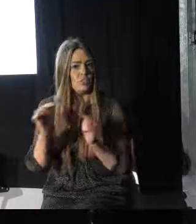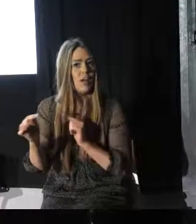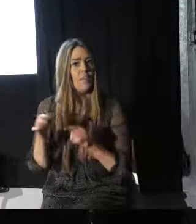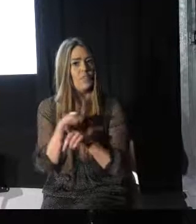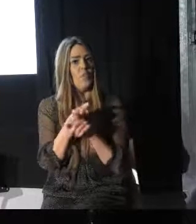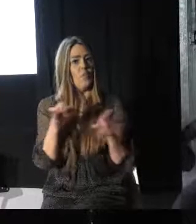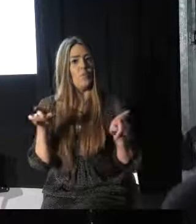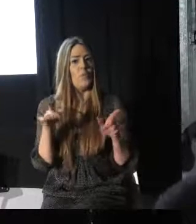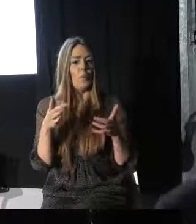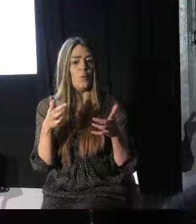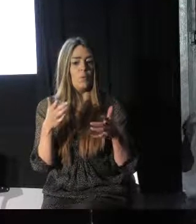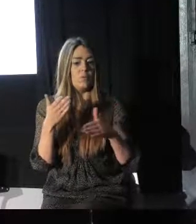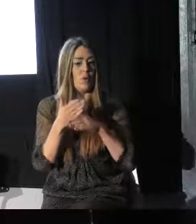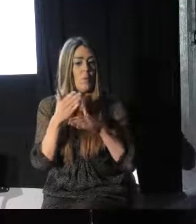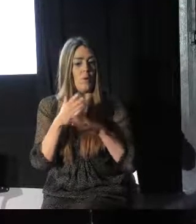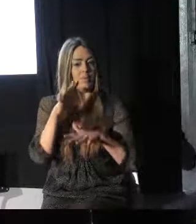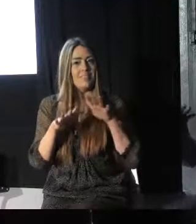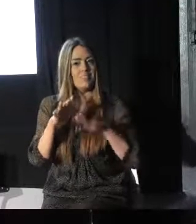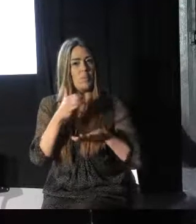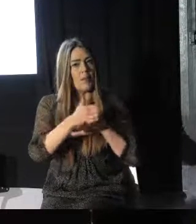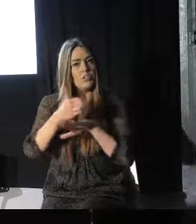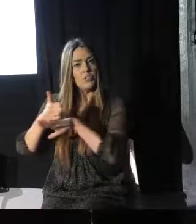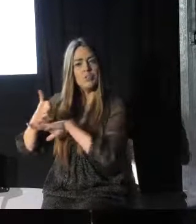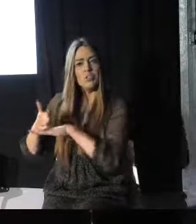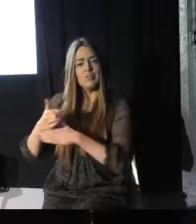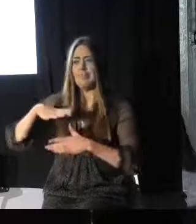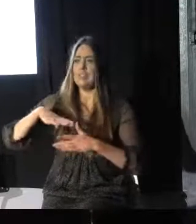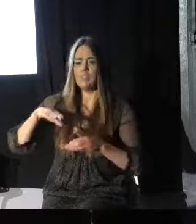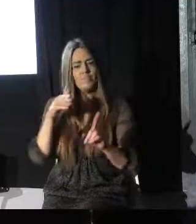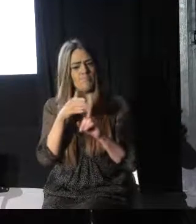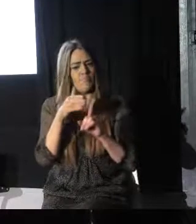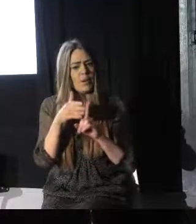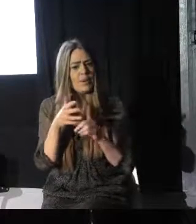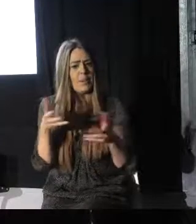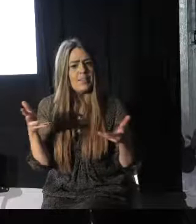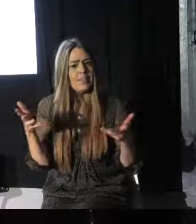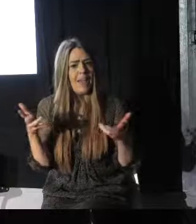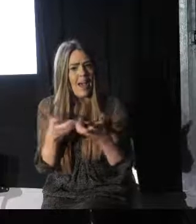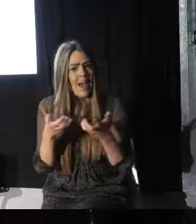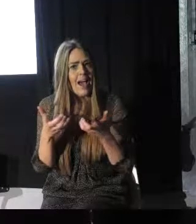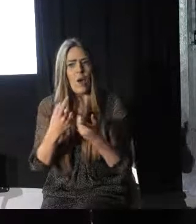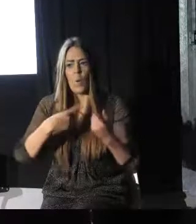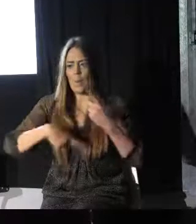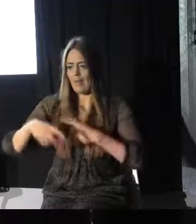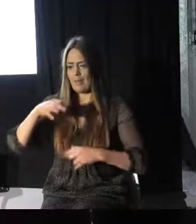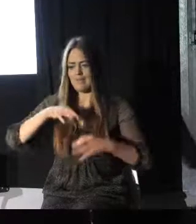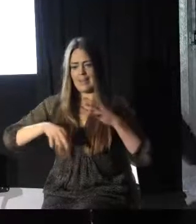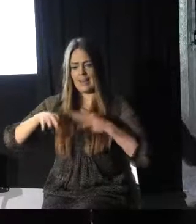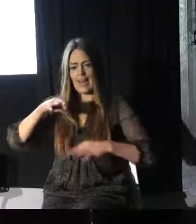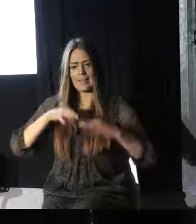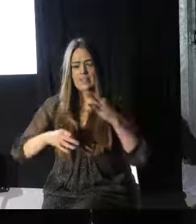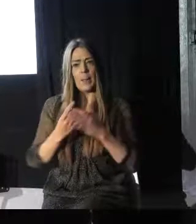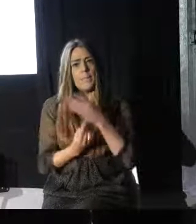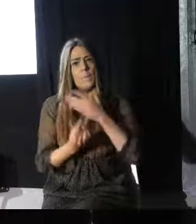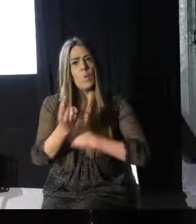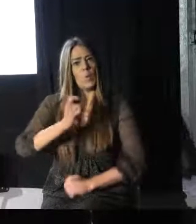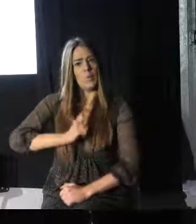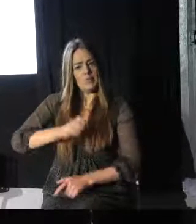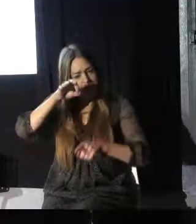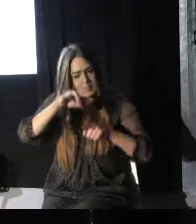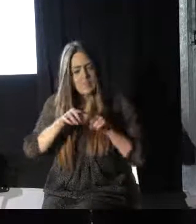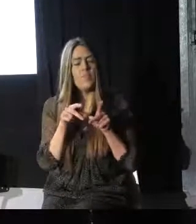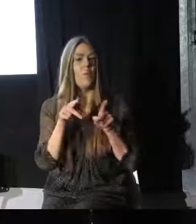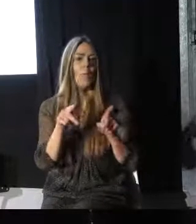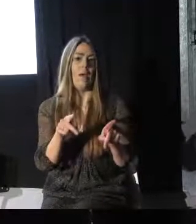that work in cultural institutions like this, is to recognise how we're enacting monohumanism in very specific ways. Simply